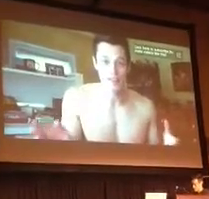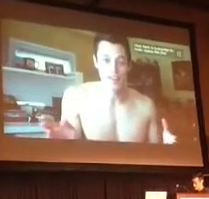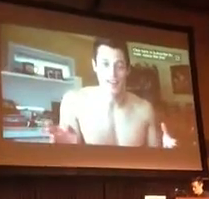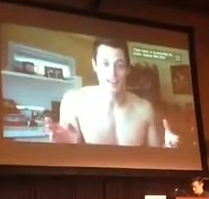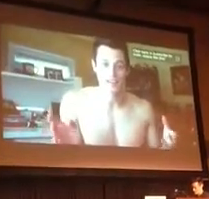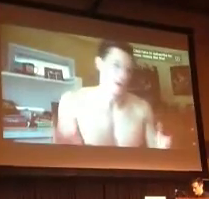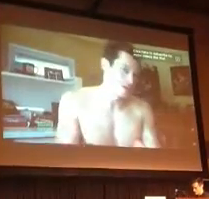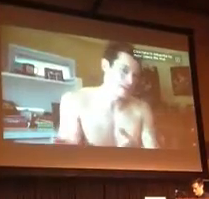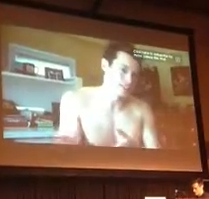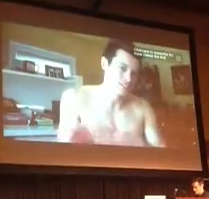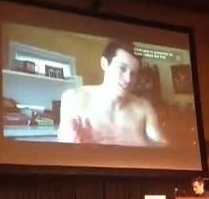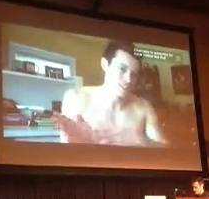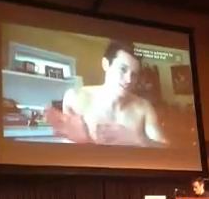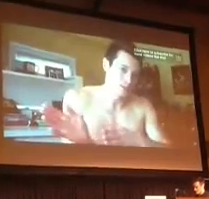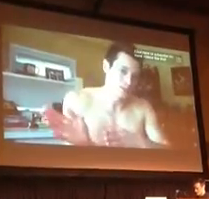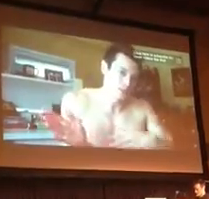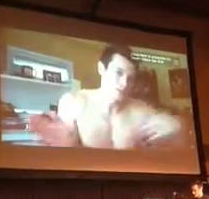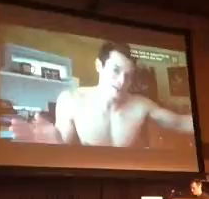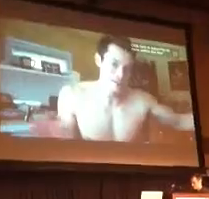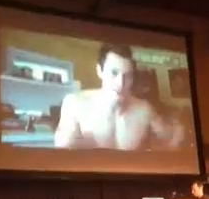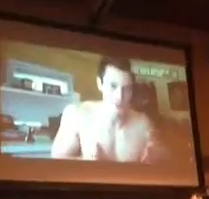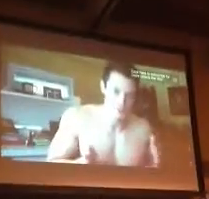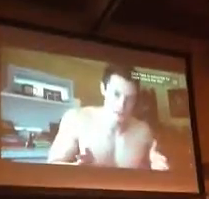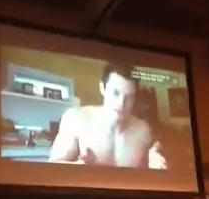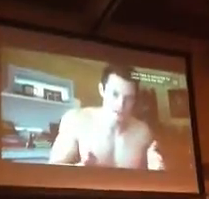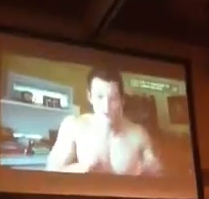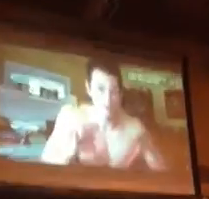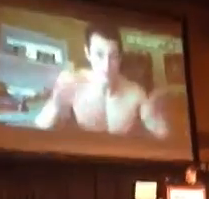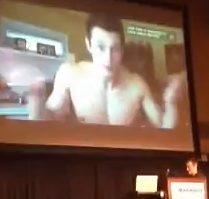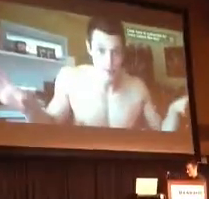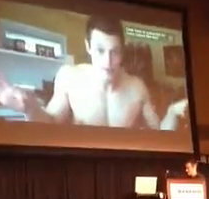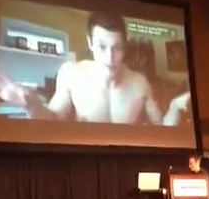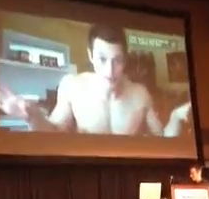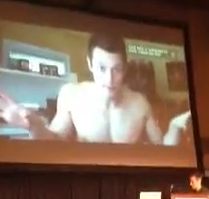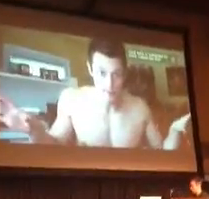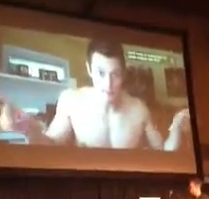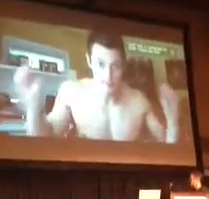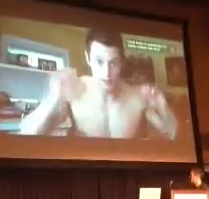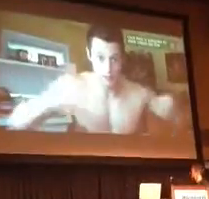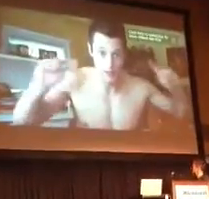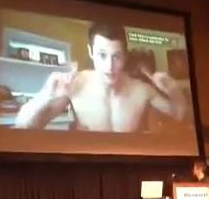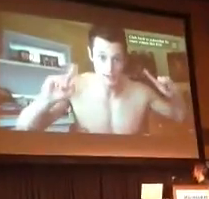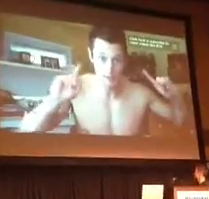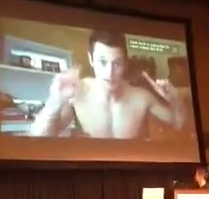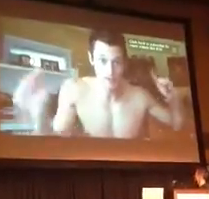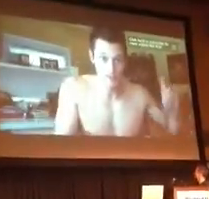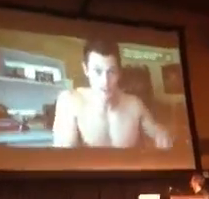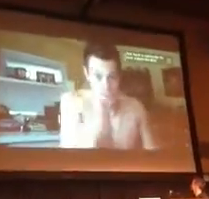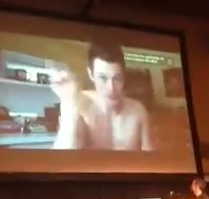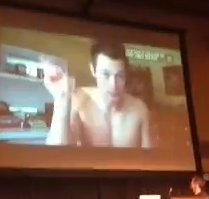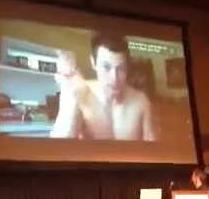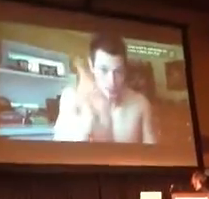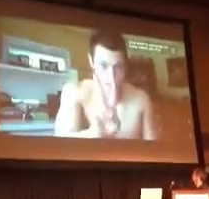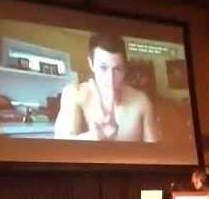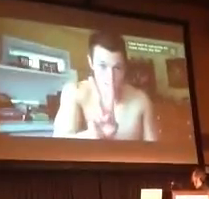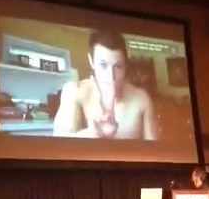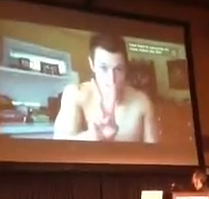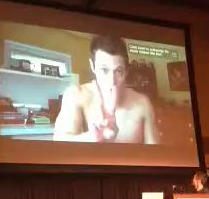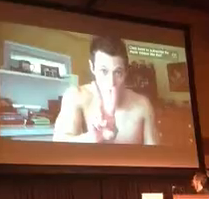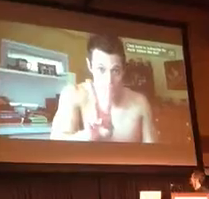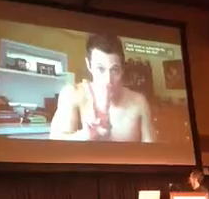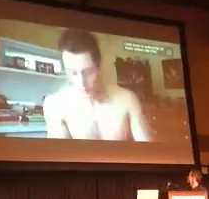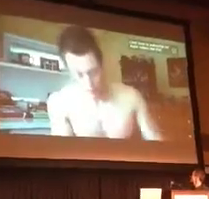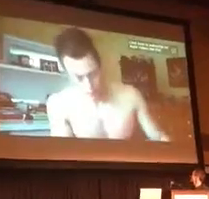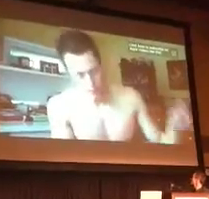men, he's automatically attracted to all men, including himself. So let's back the fuck up and rewind, because this question requires